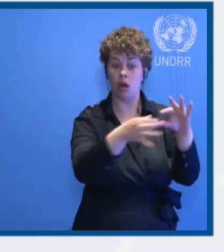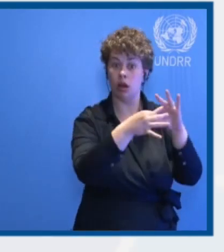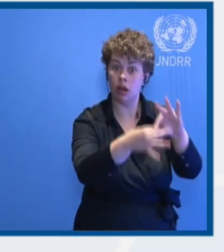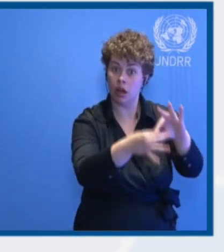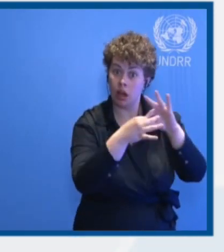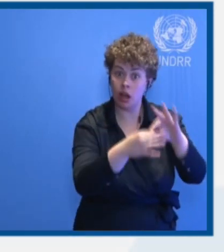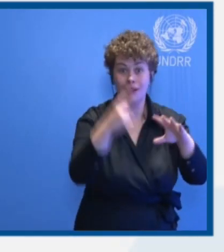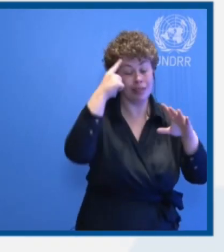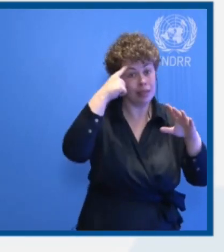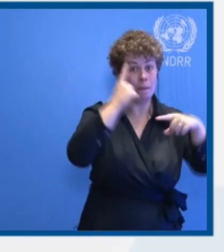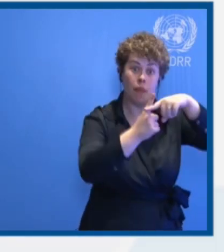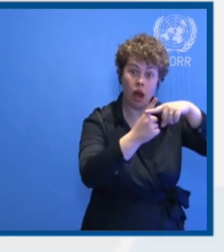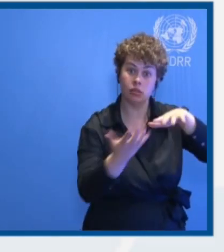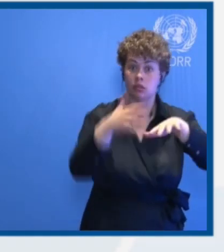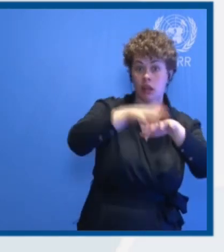these risks.